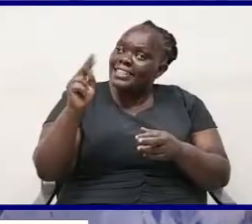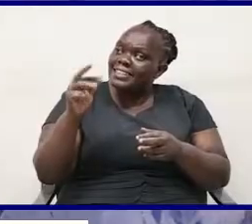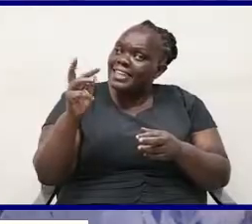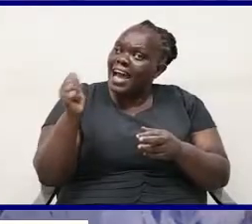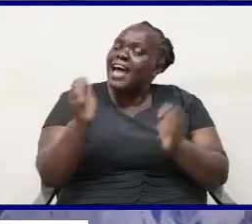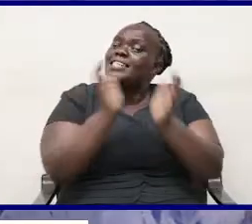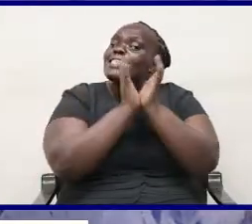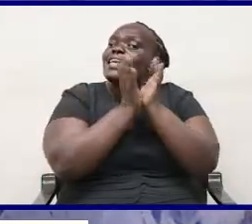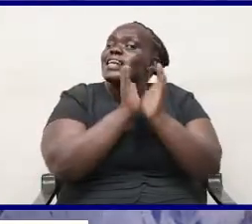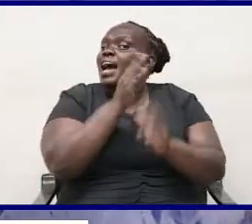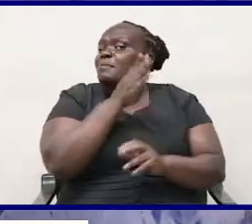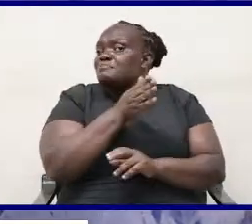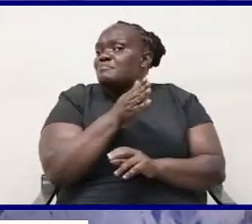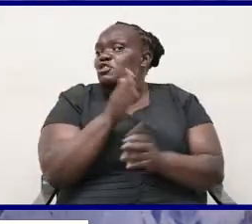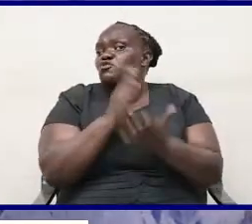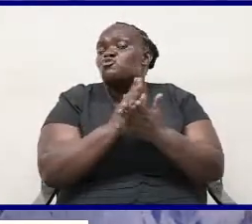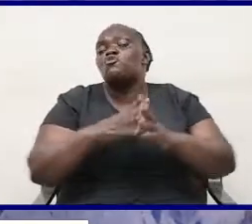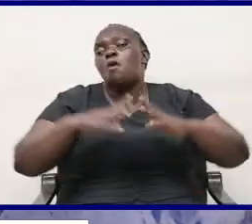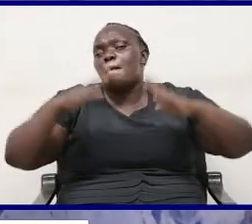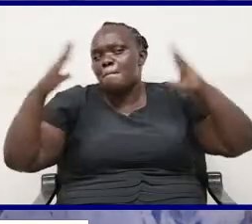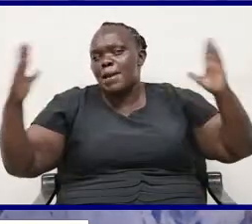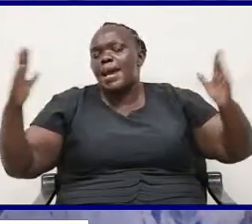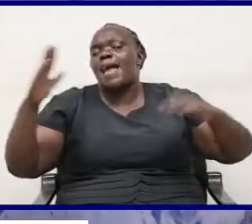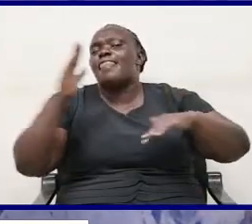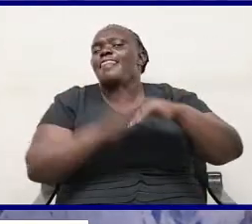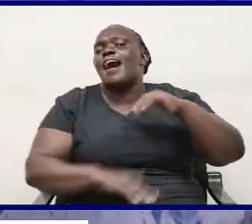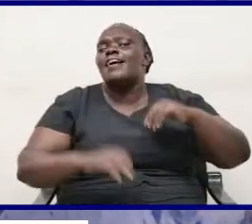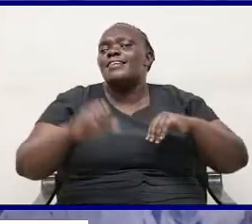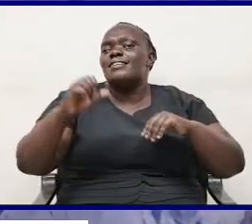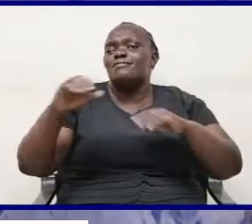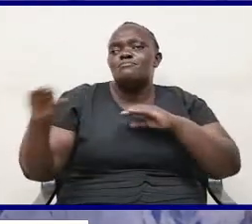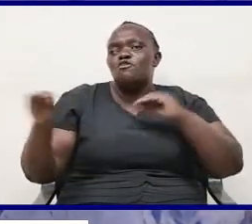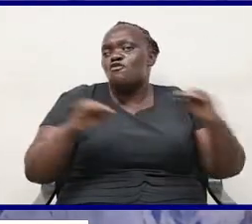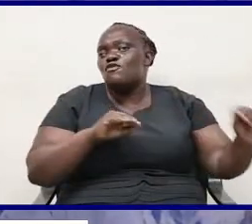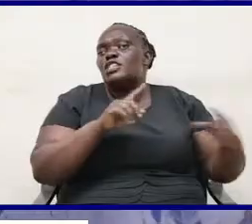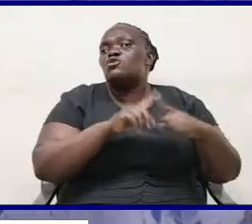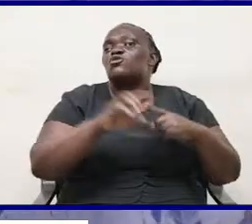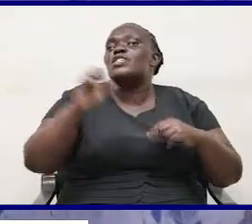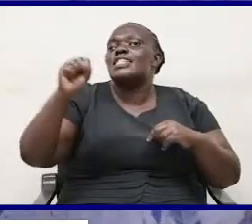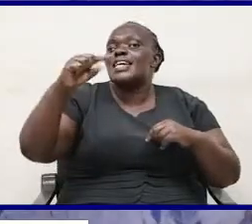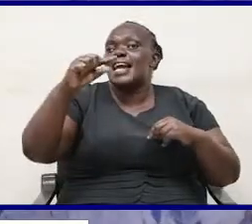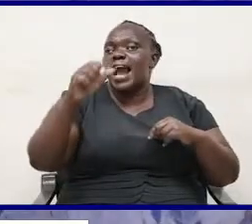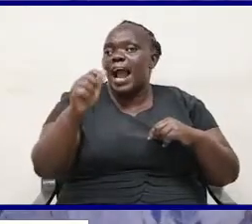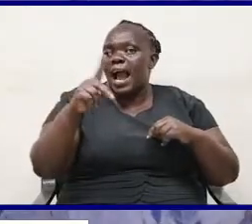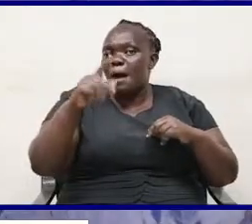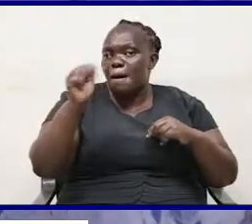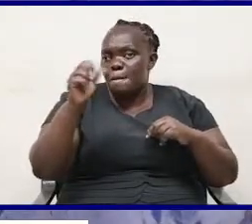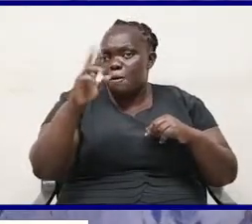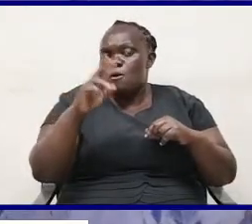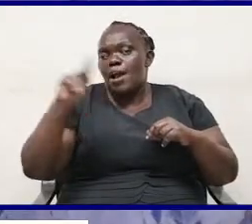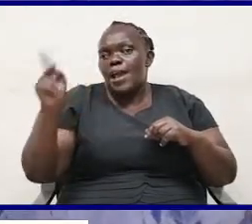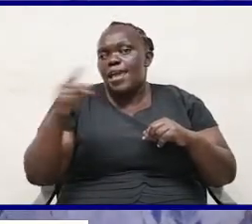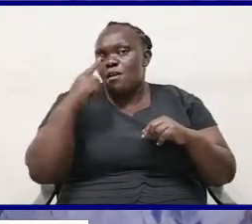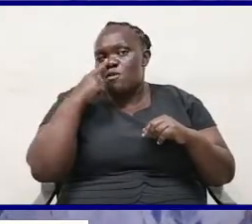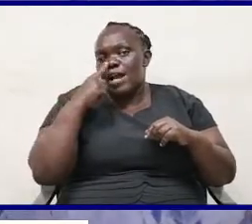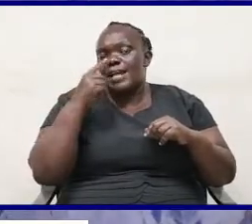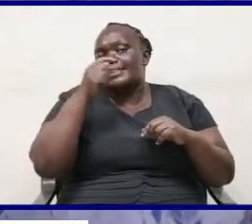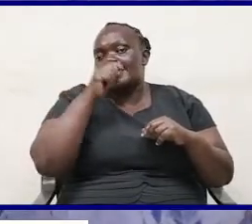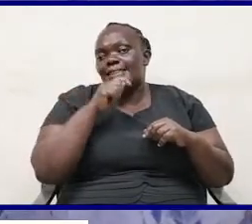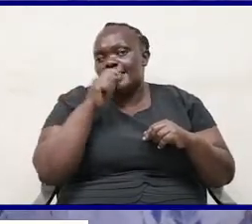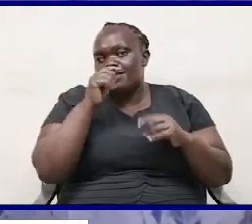Talanta Stadium that is bigger than even the one in Singapore. We are moving to Singapore, to the first one. Kenya, Uganda, and